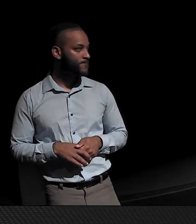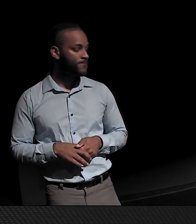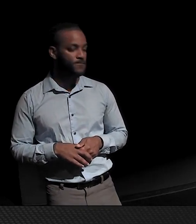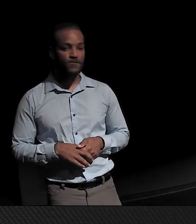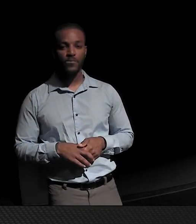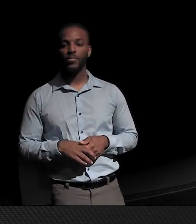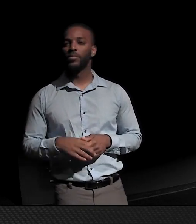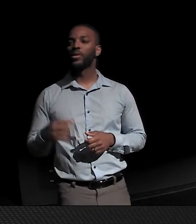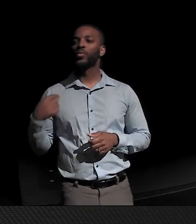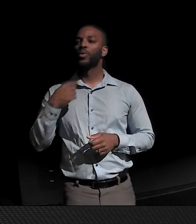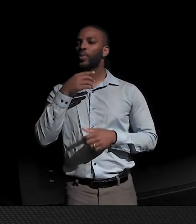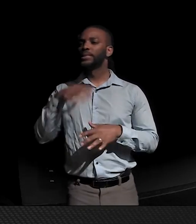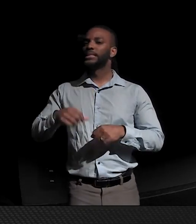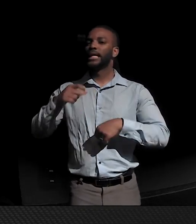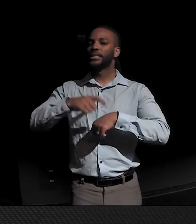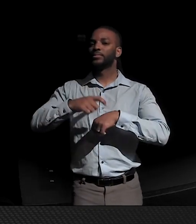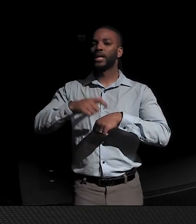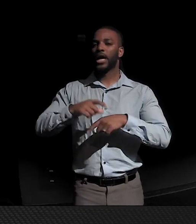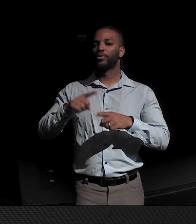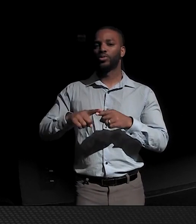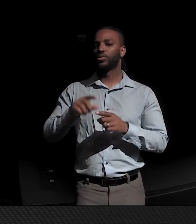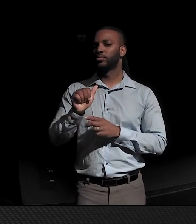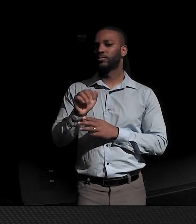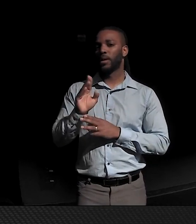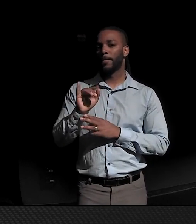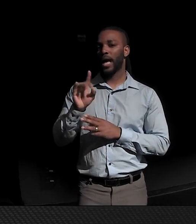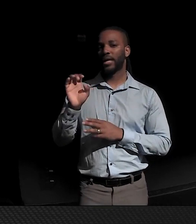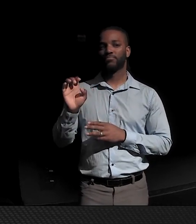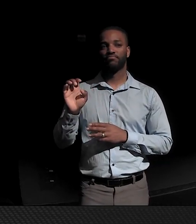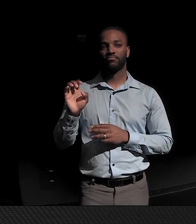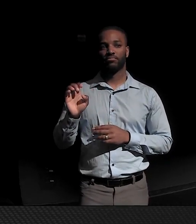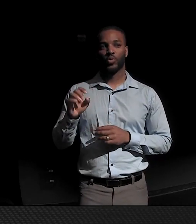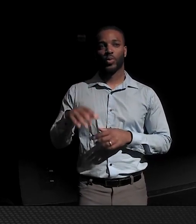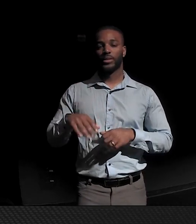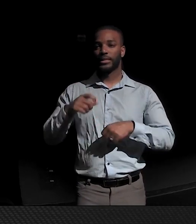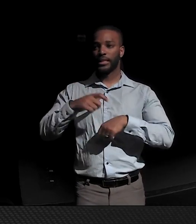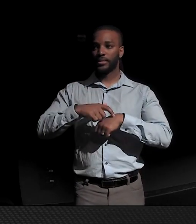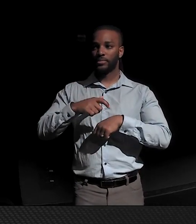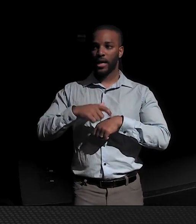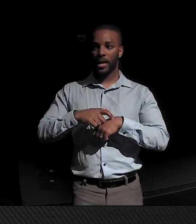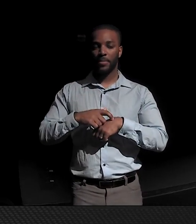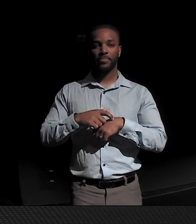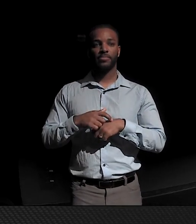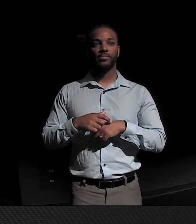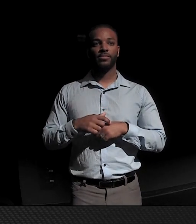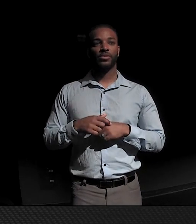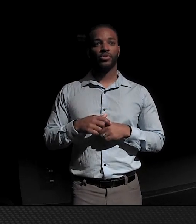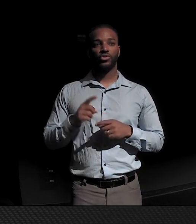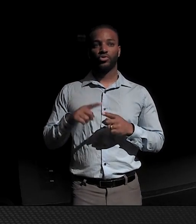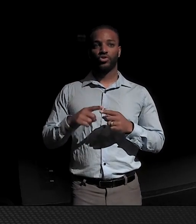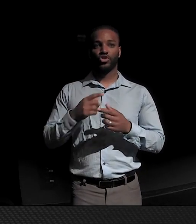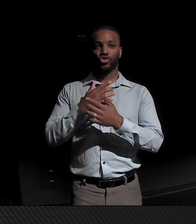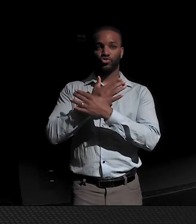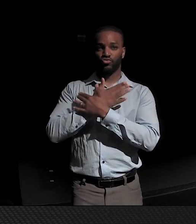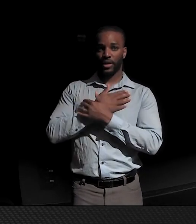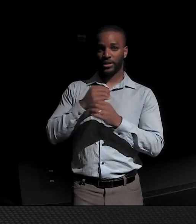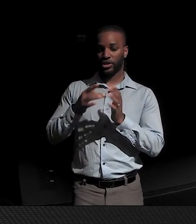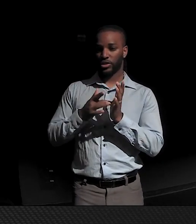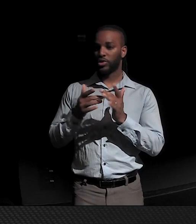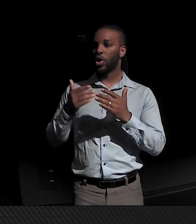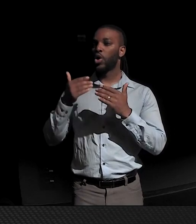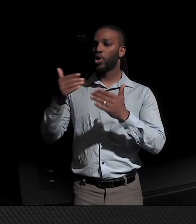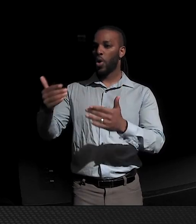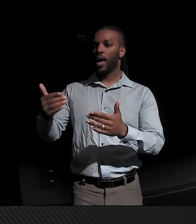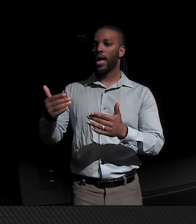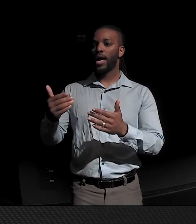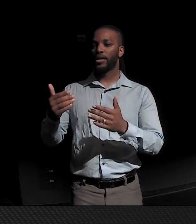But we're just gonna take some time to abide. We're gonna take some time to just rest in Jesus. So go ahead and